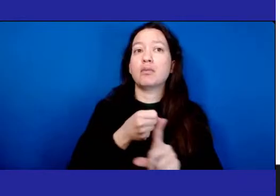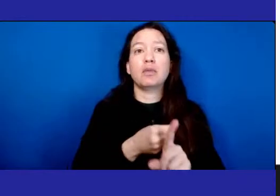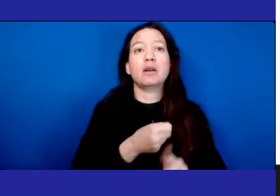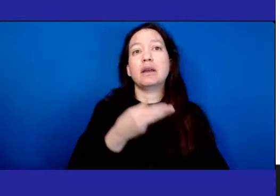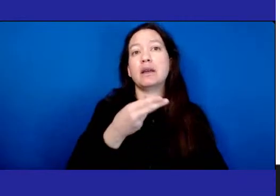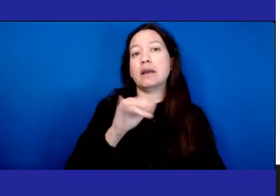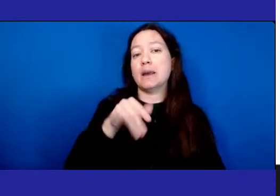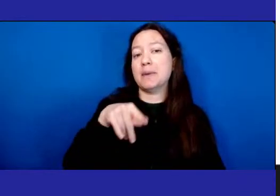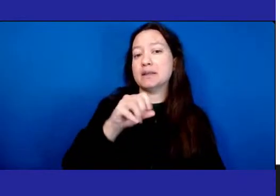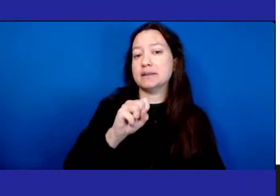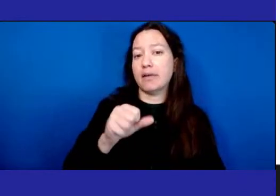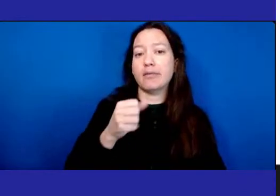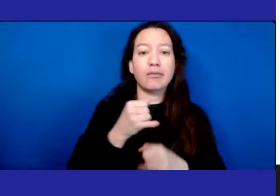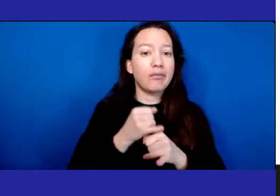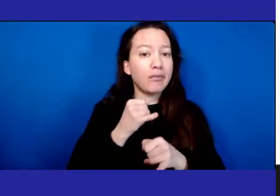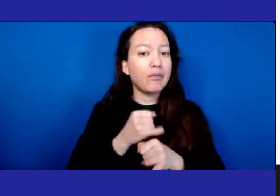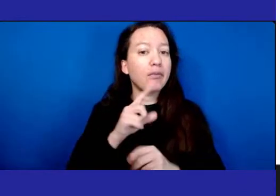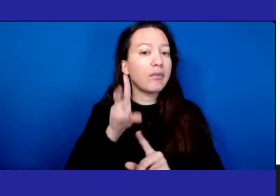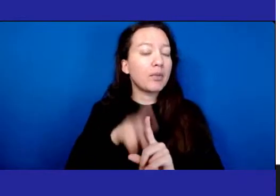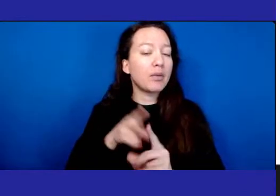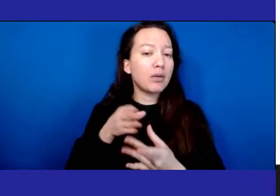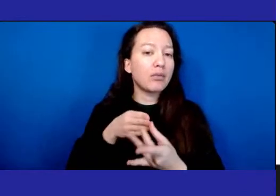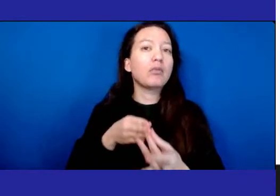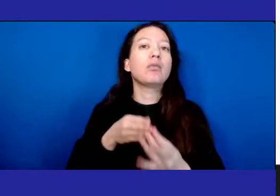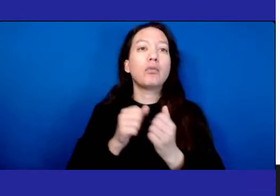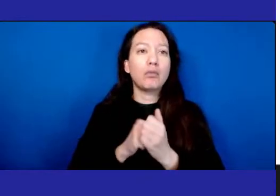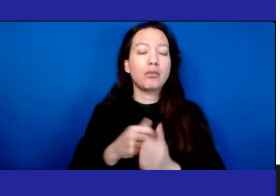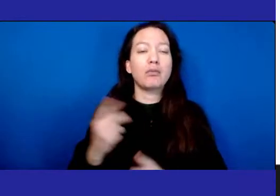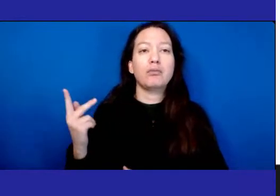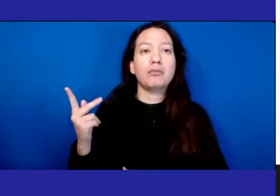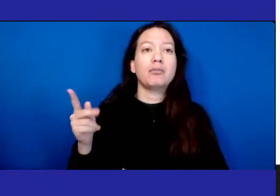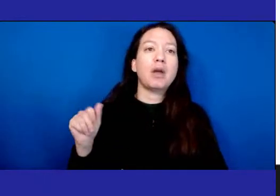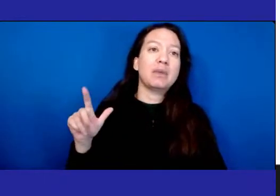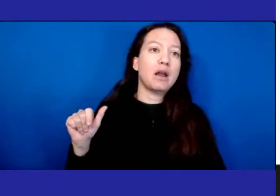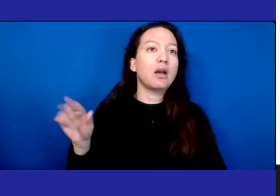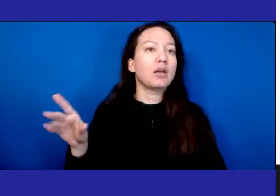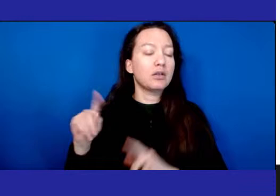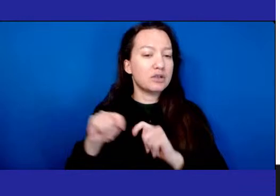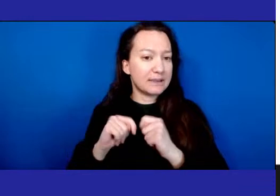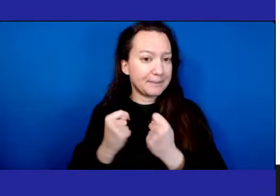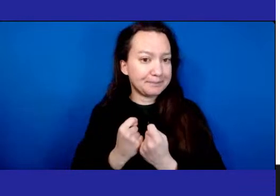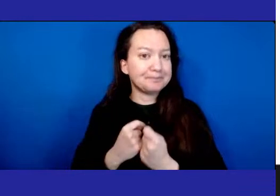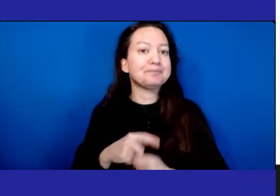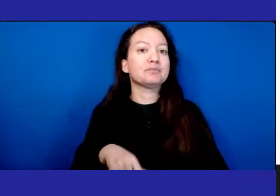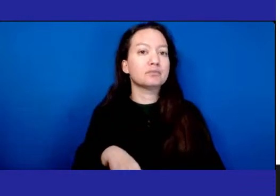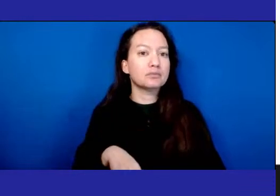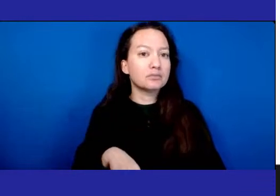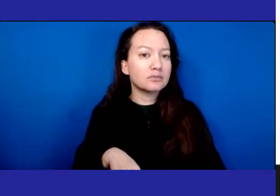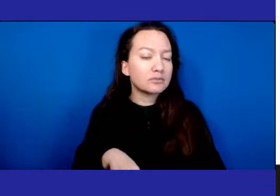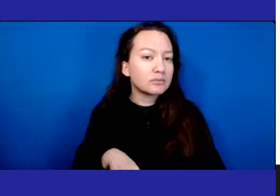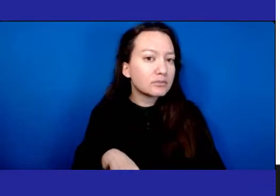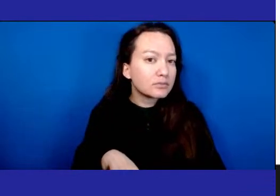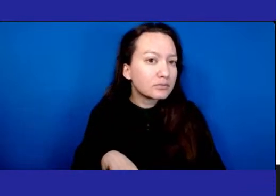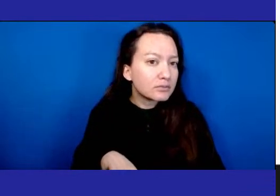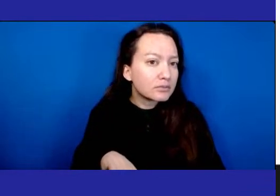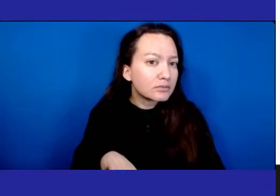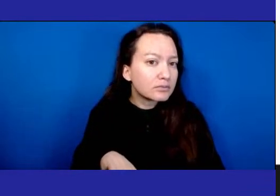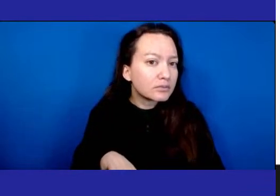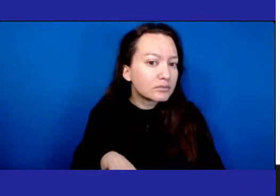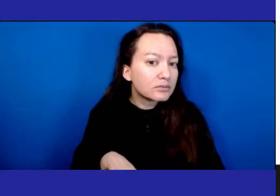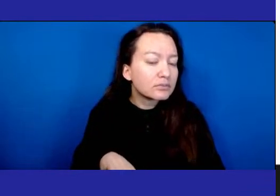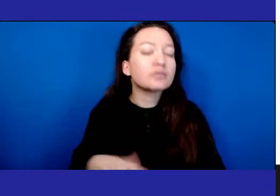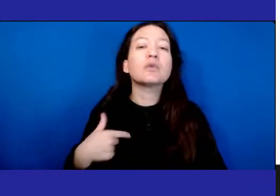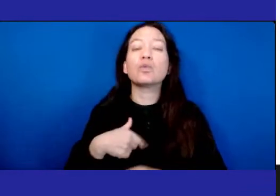each round, and those applications were led by Albina and team. So the punchline is that we have